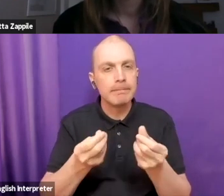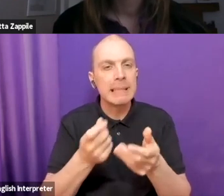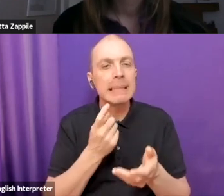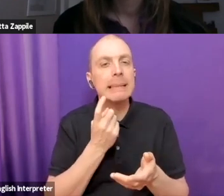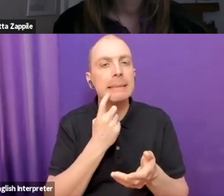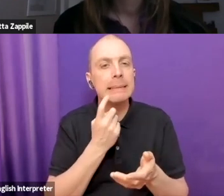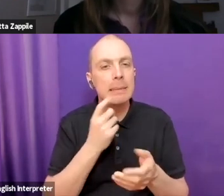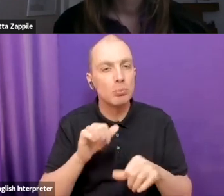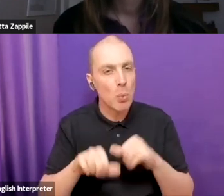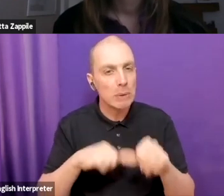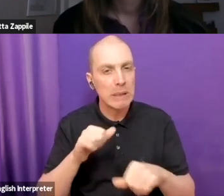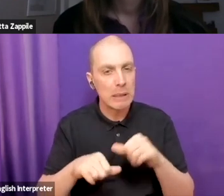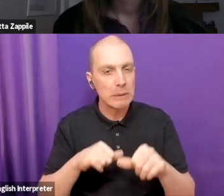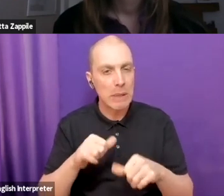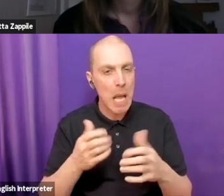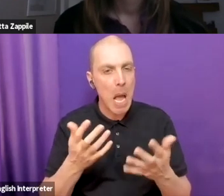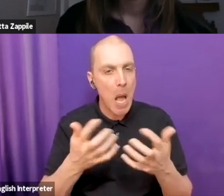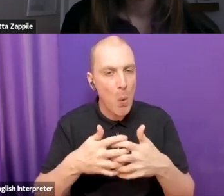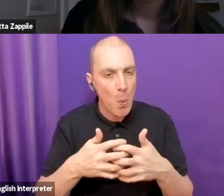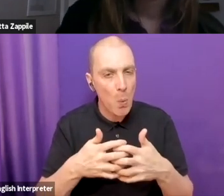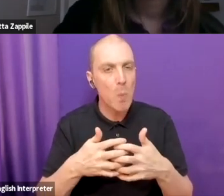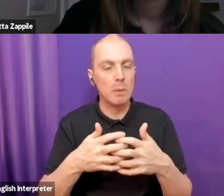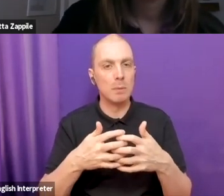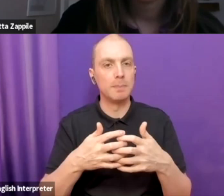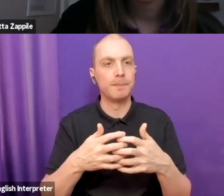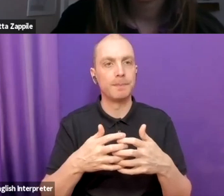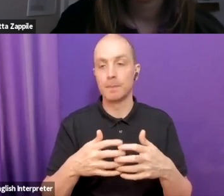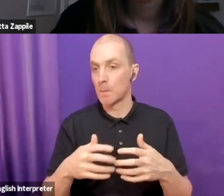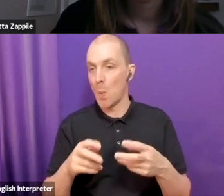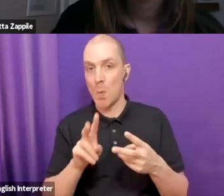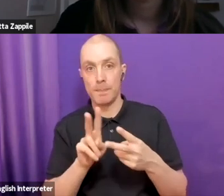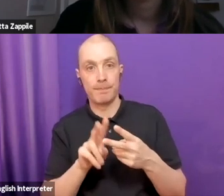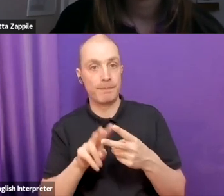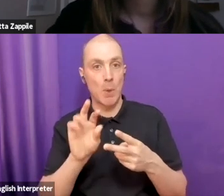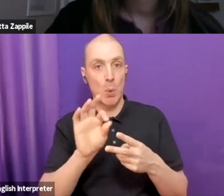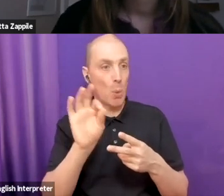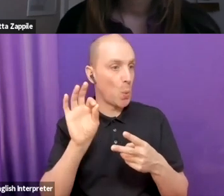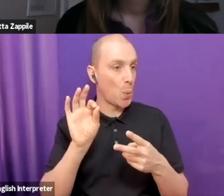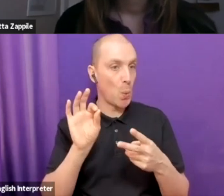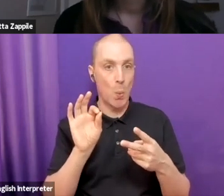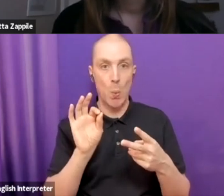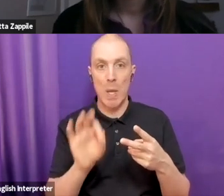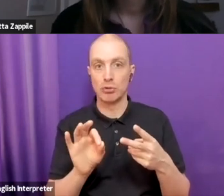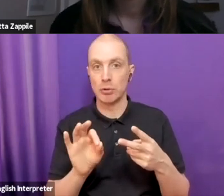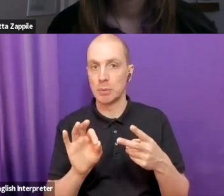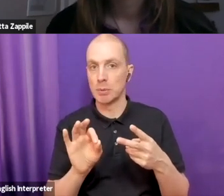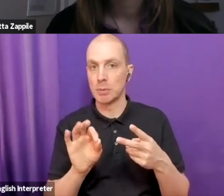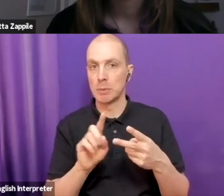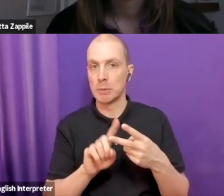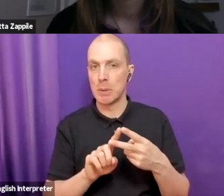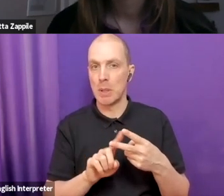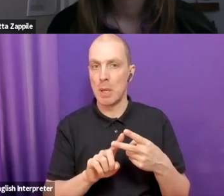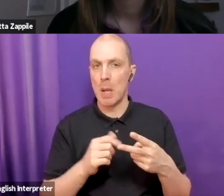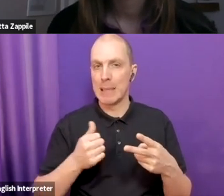break. So we should be able to do that. We've got another couple of questions. I'm just aware we've gone past our sort of proposed time where we were going to have a